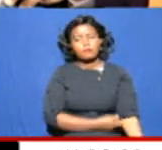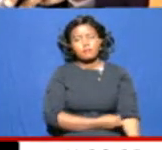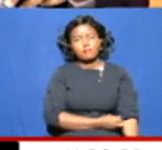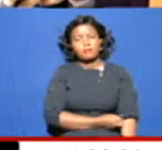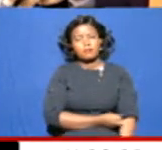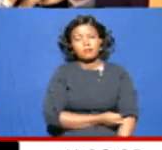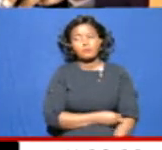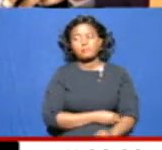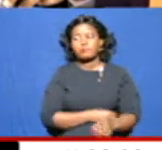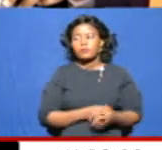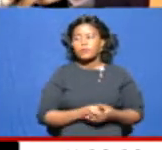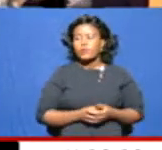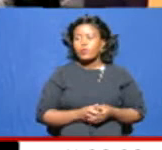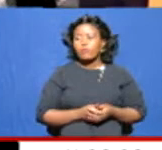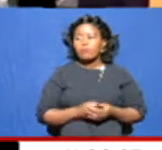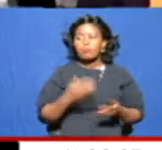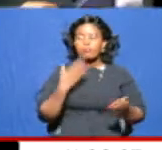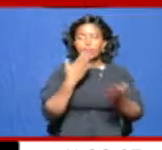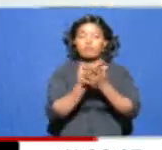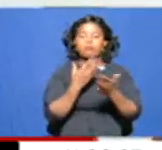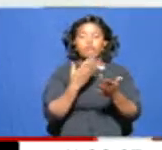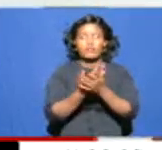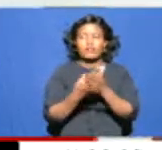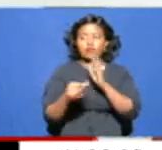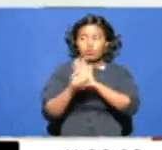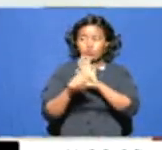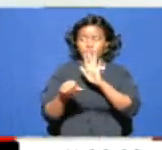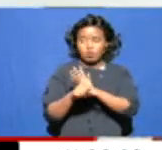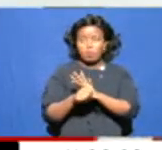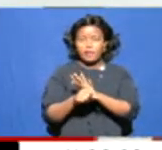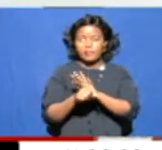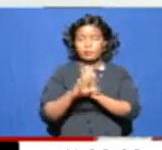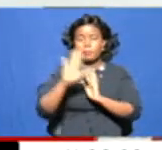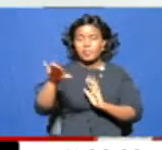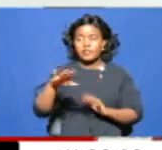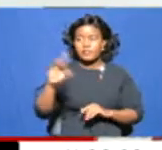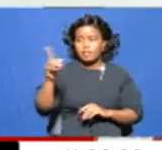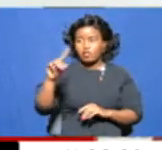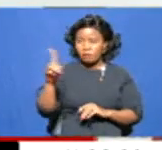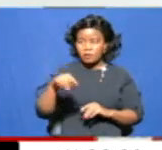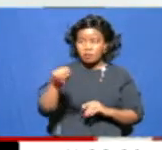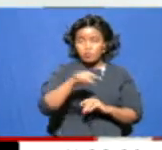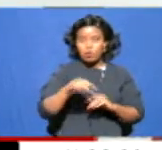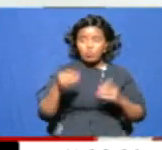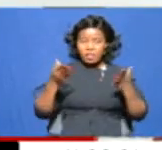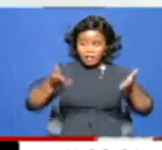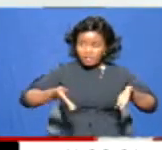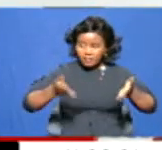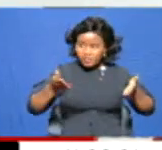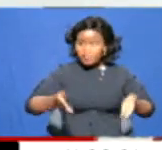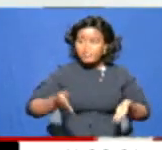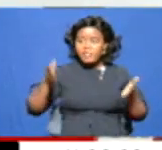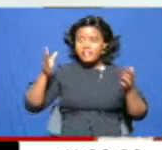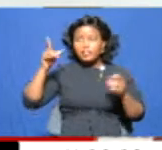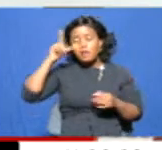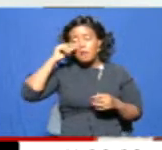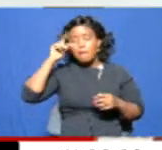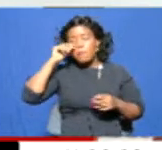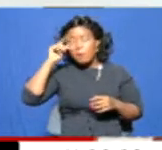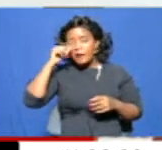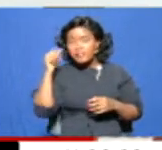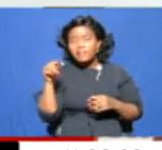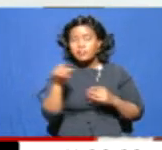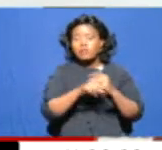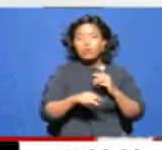Well, thank you very much, Richard Monga, back there in the broadcasting house. We are here at the Pride Inn here in Mombasa. We are camping for the